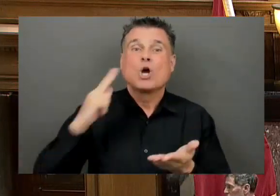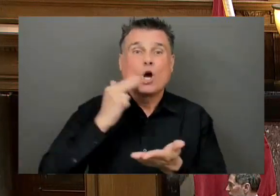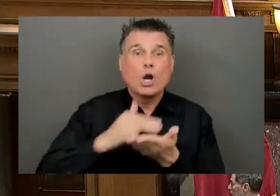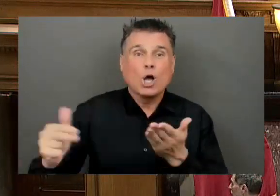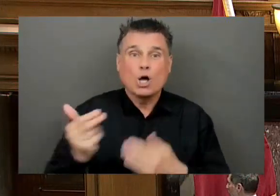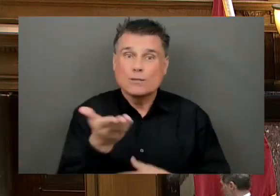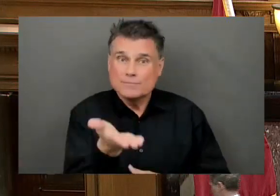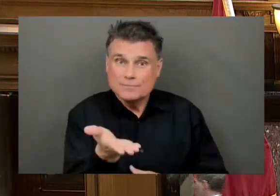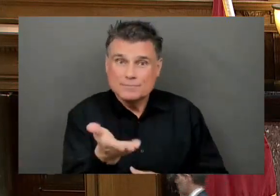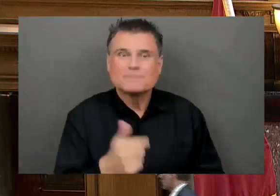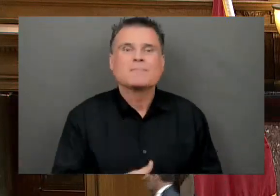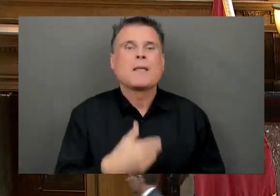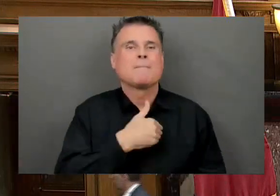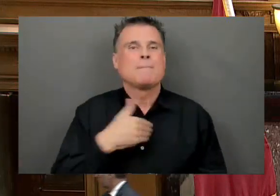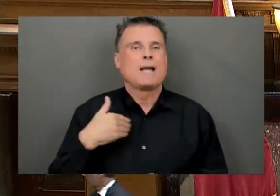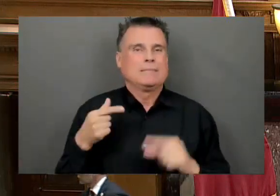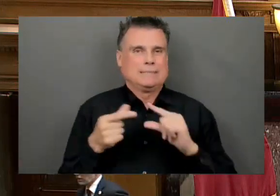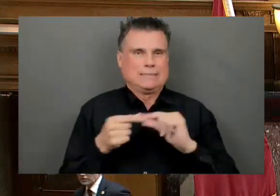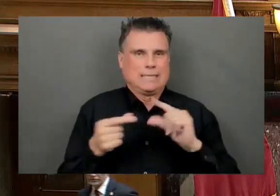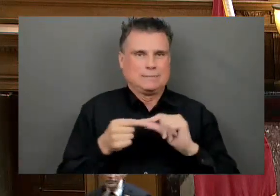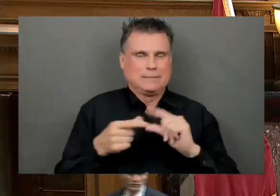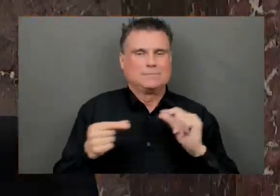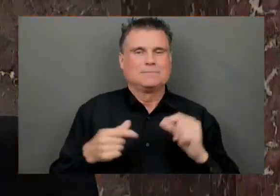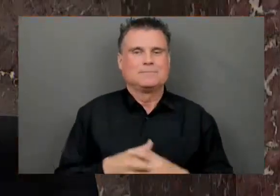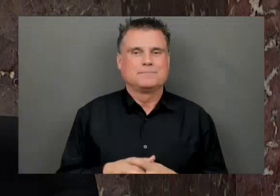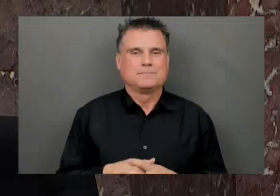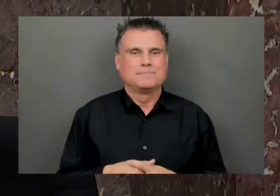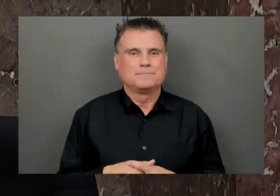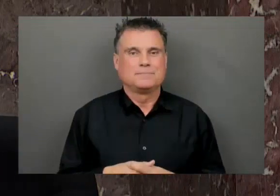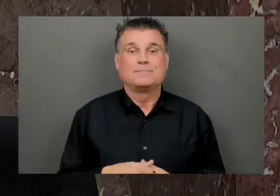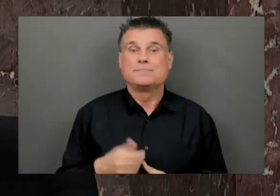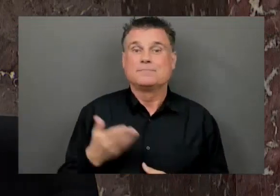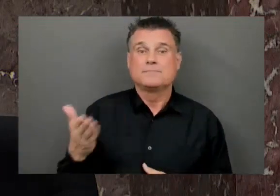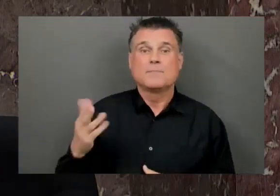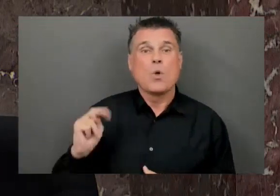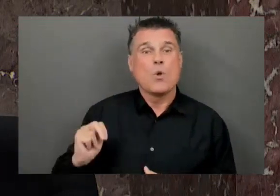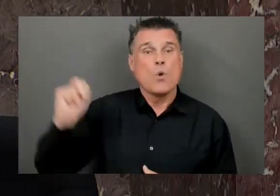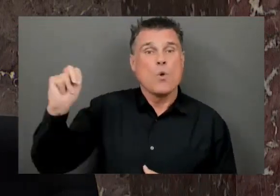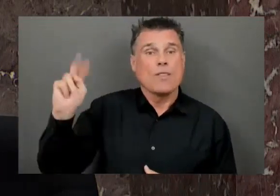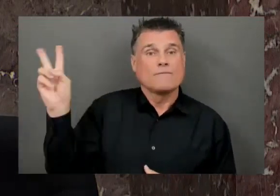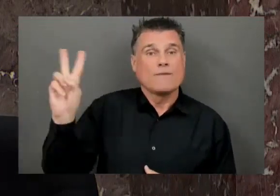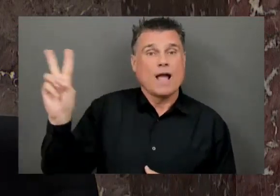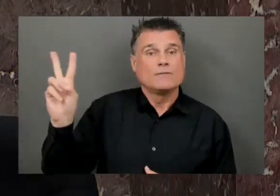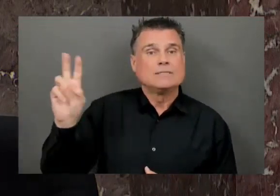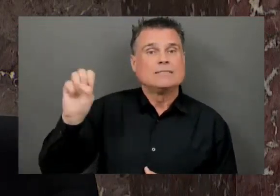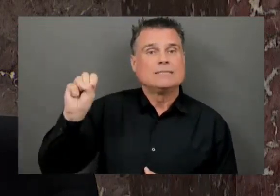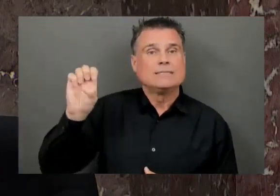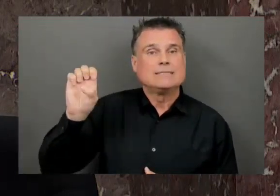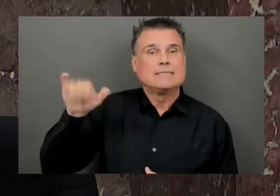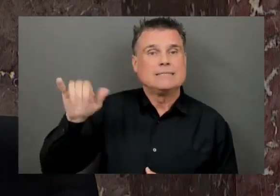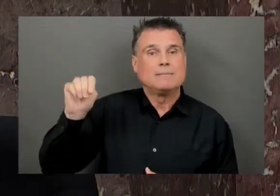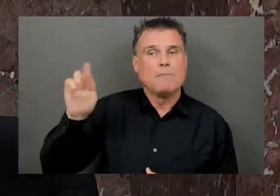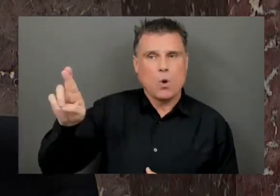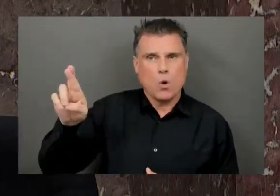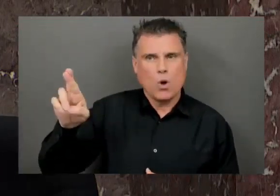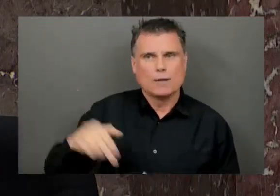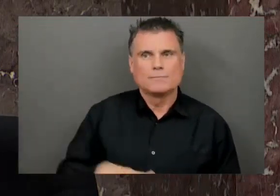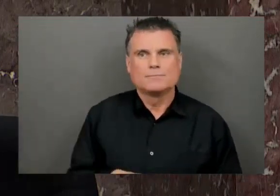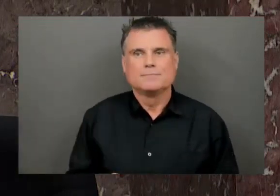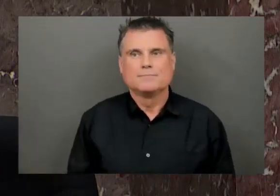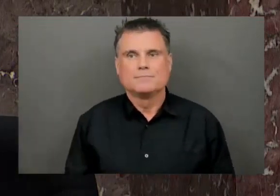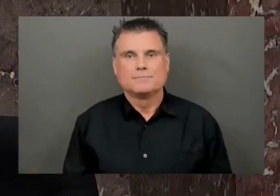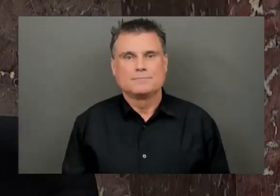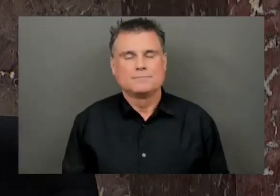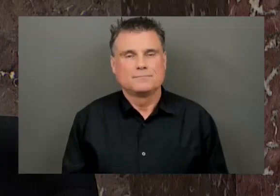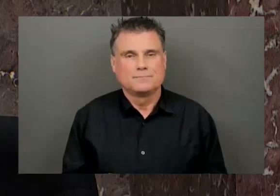Member for North Vancouver Seymour. Thank you, Mr. Speaker. As noted by the Minister of Health, today marks the 3rd annual